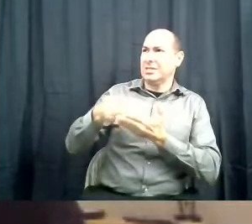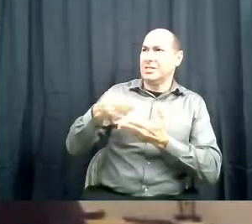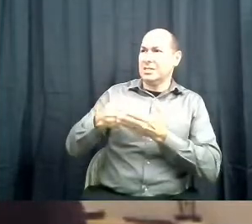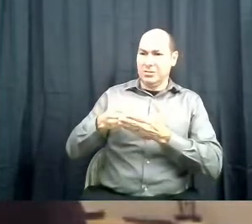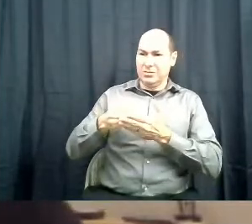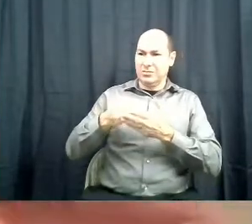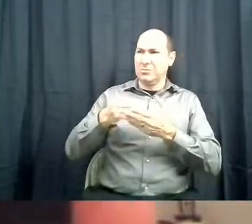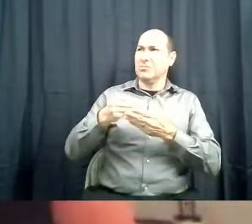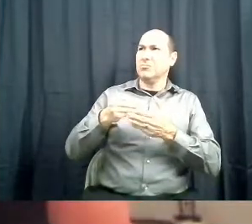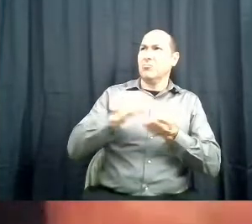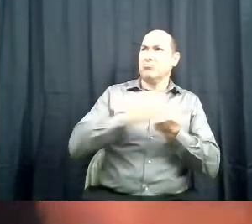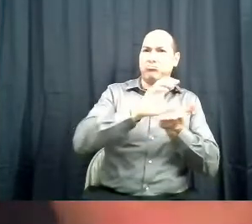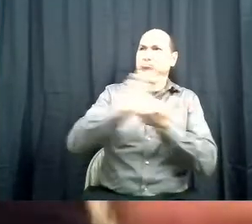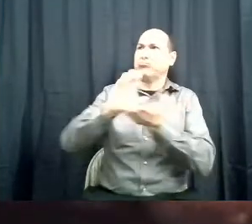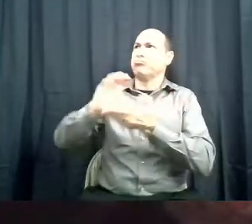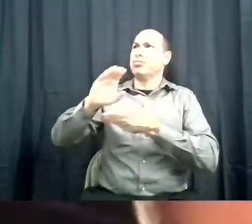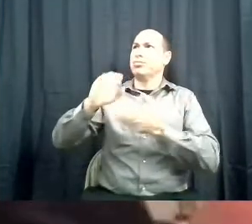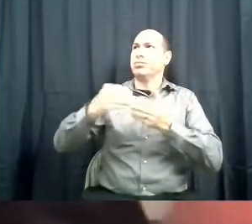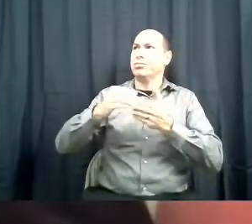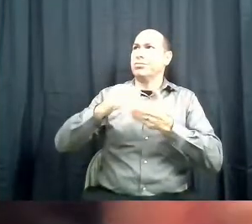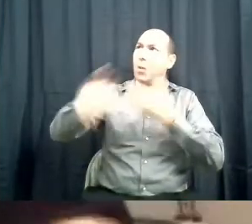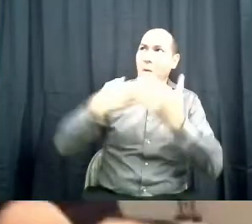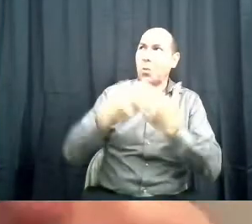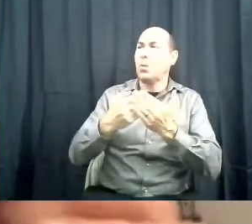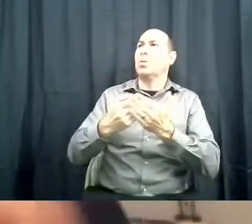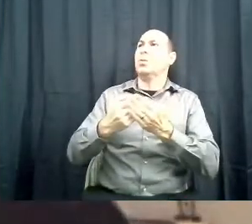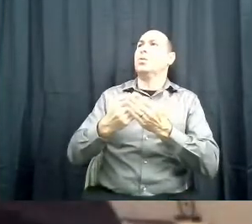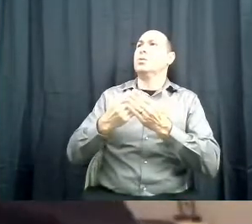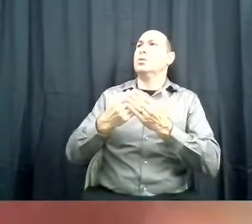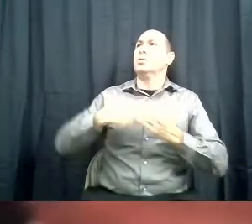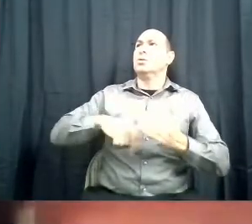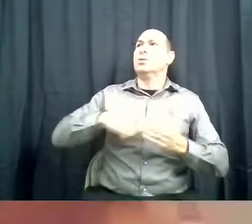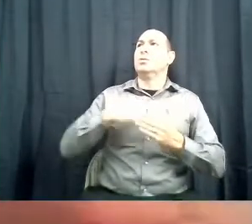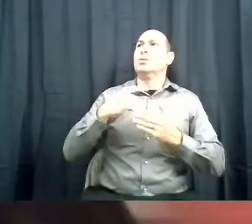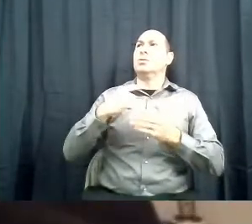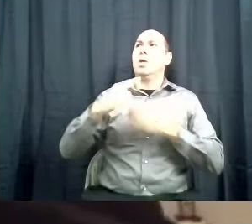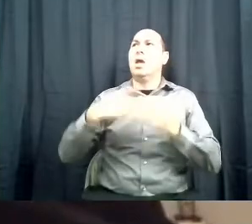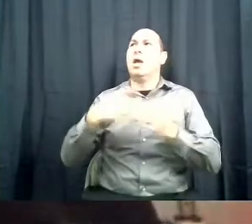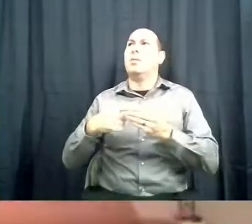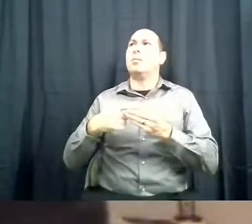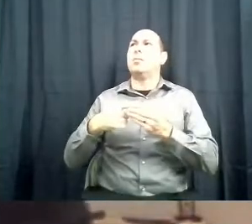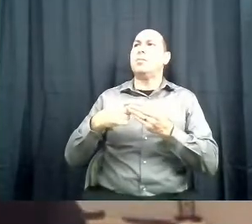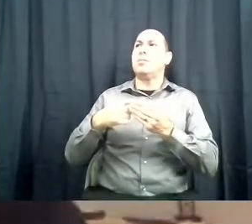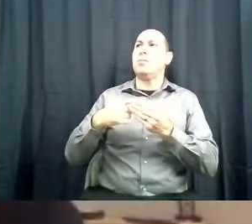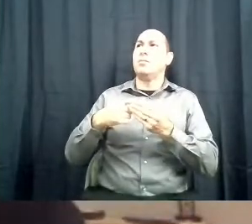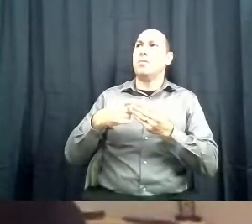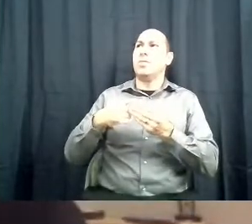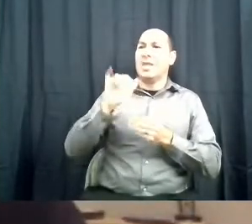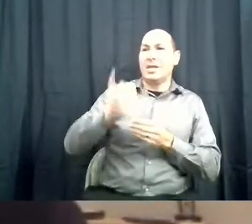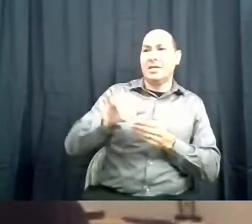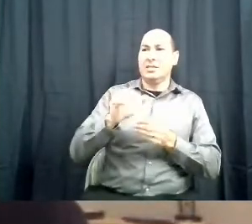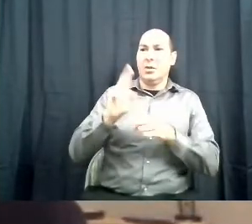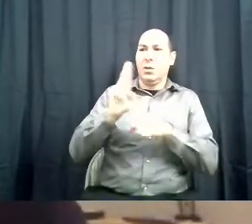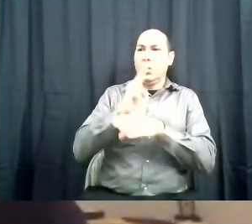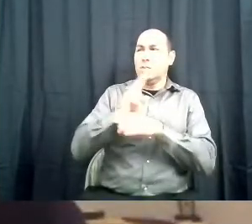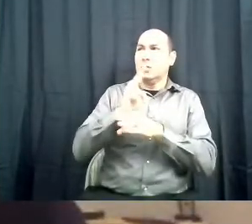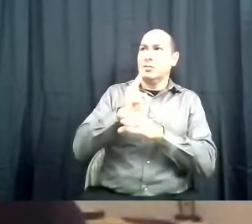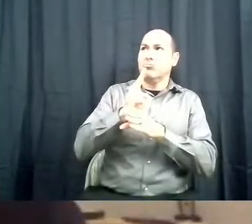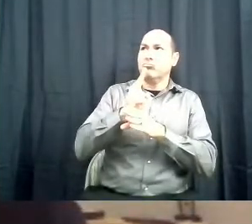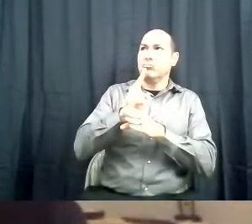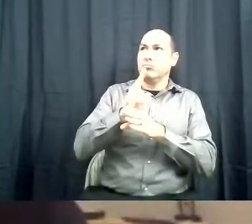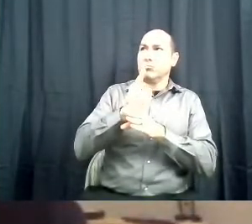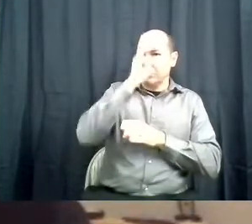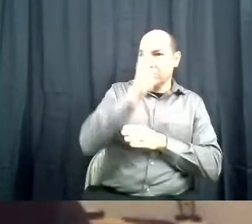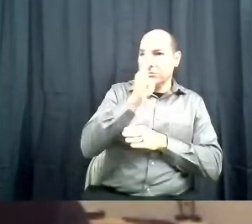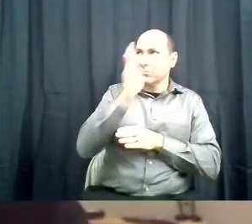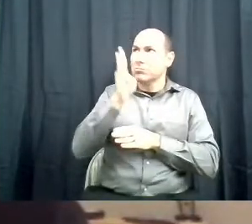So, we're talking about a budget that is used for a number of things. And I'm not suggesting the federal